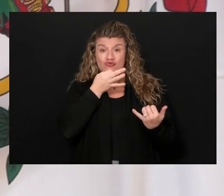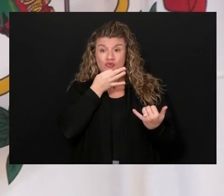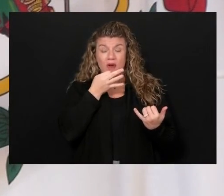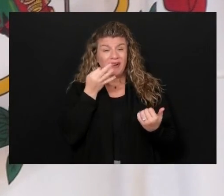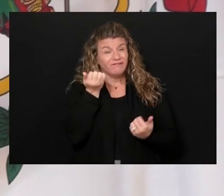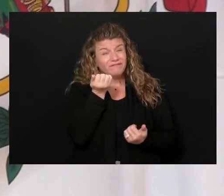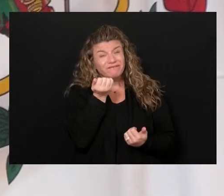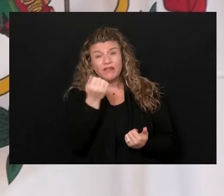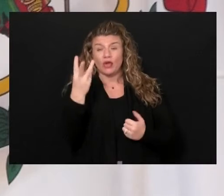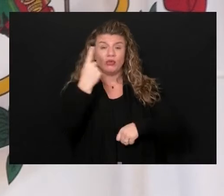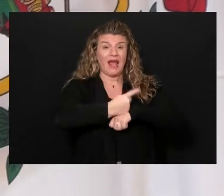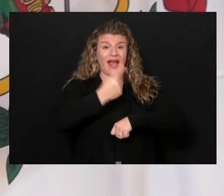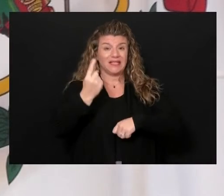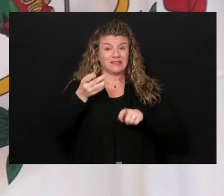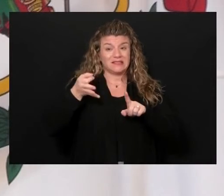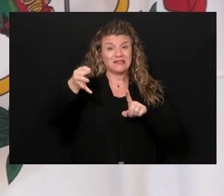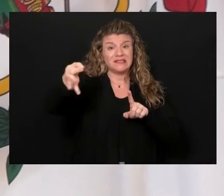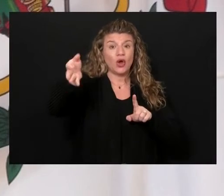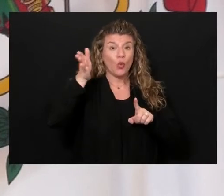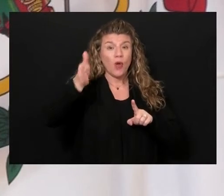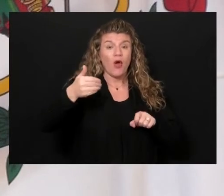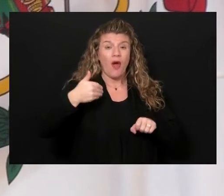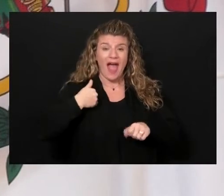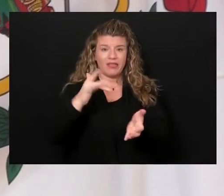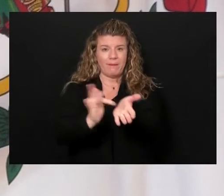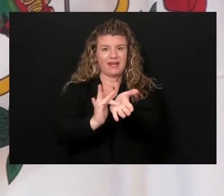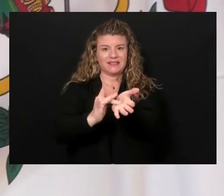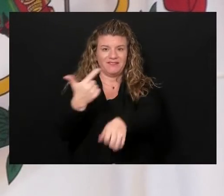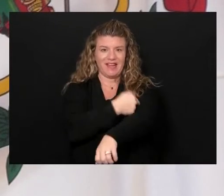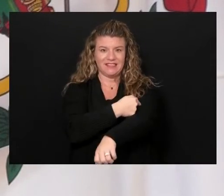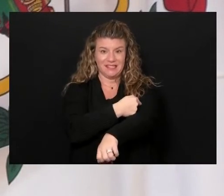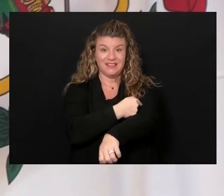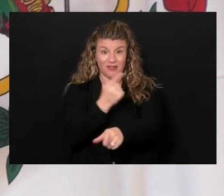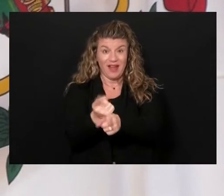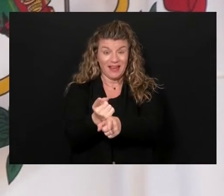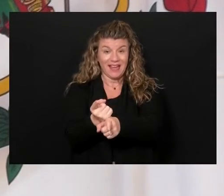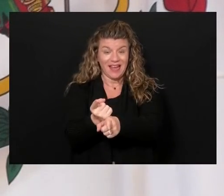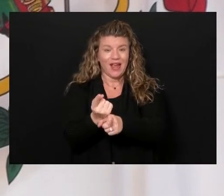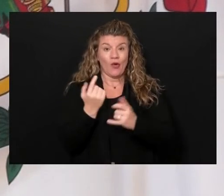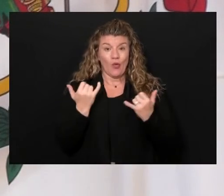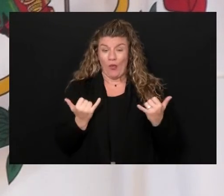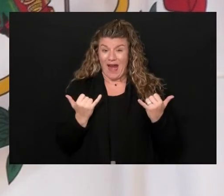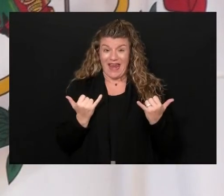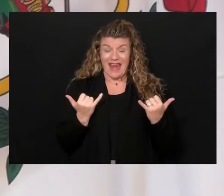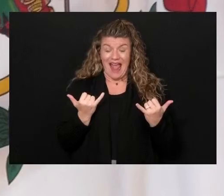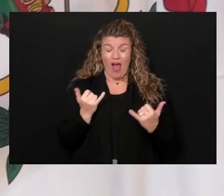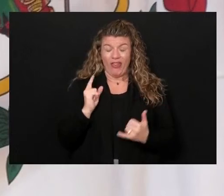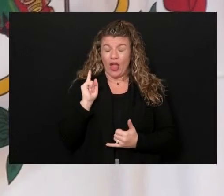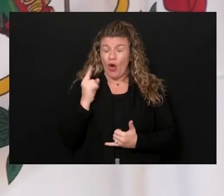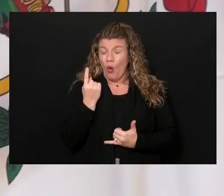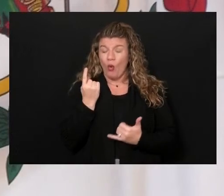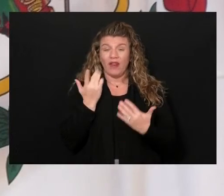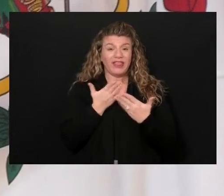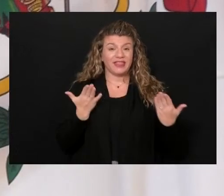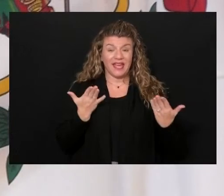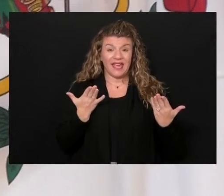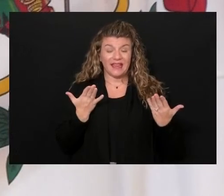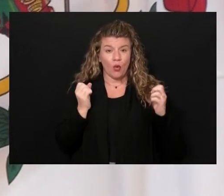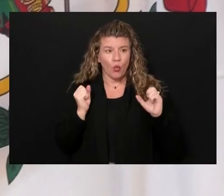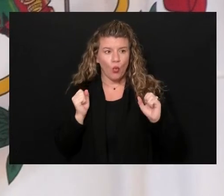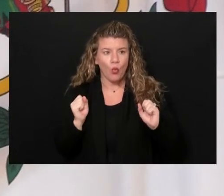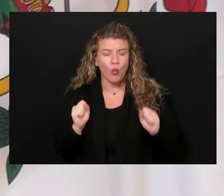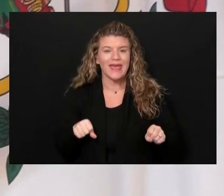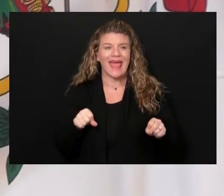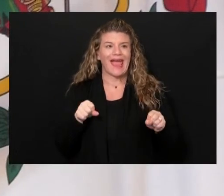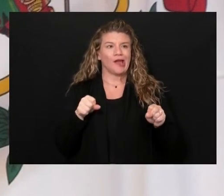vaccine. The only thing we all know, the only thing we can possibly have to be able to